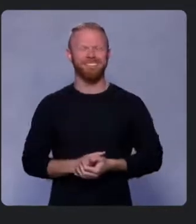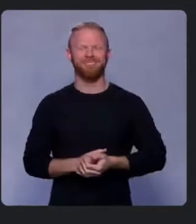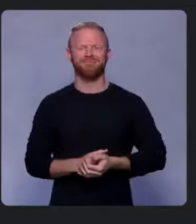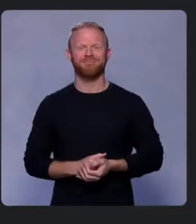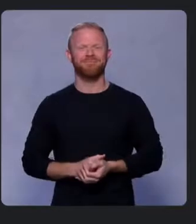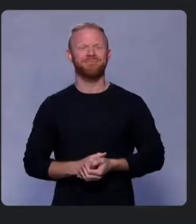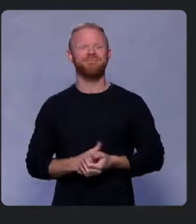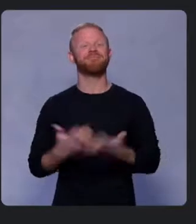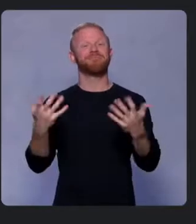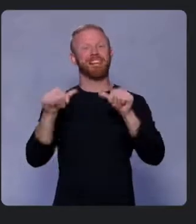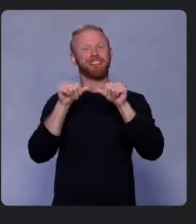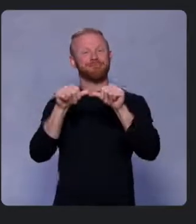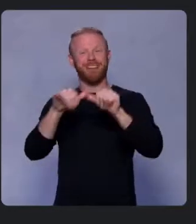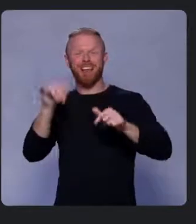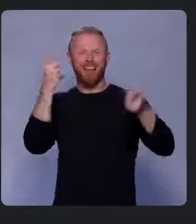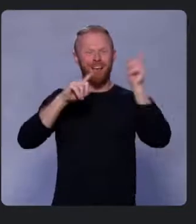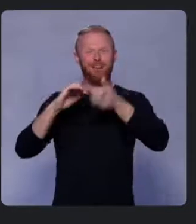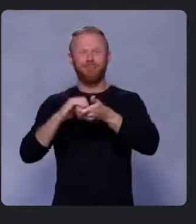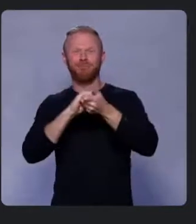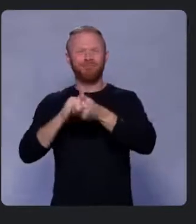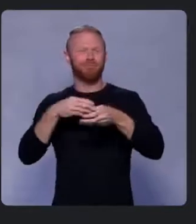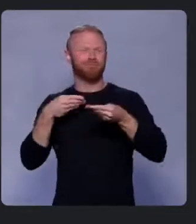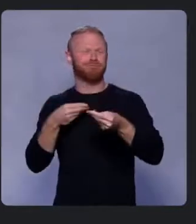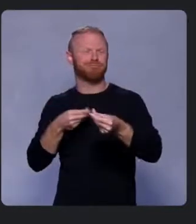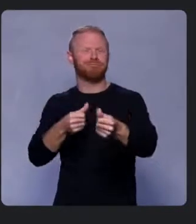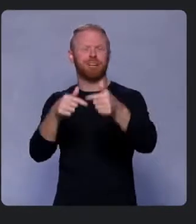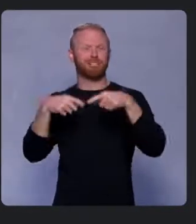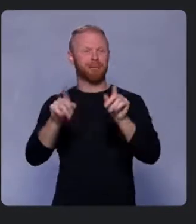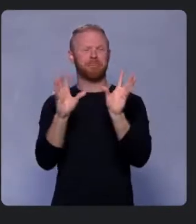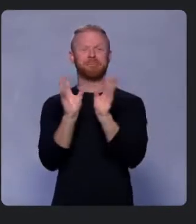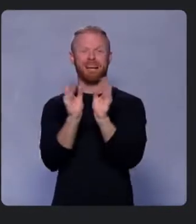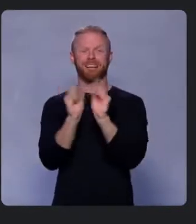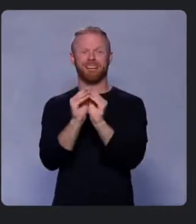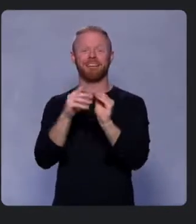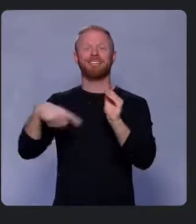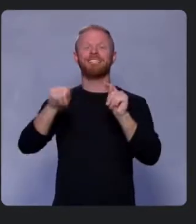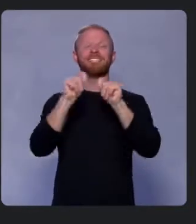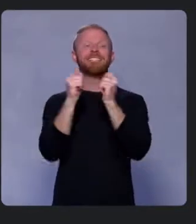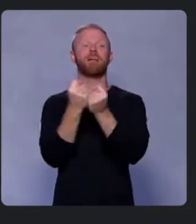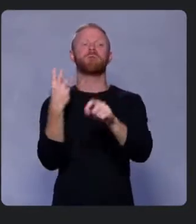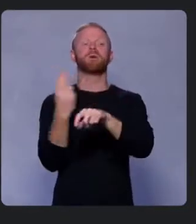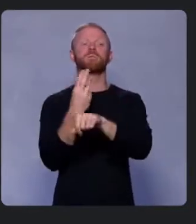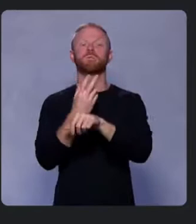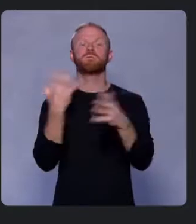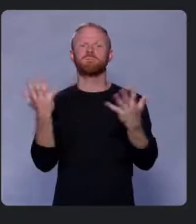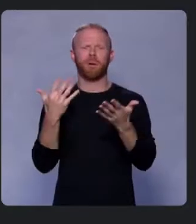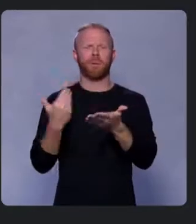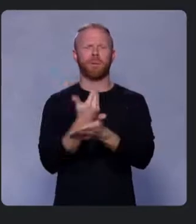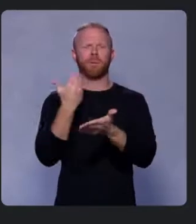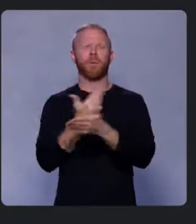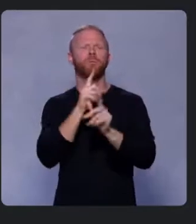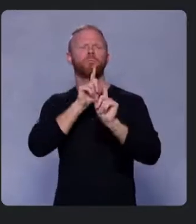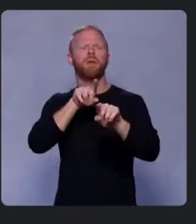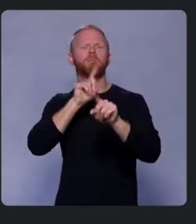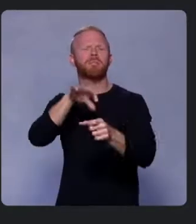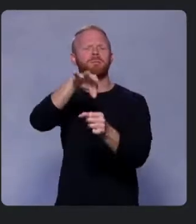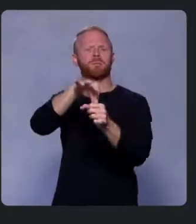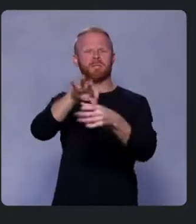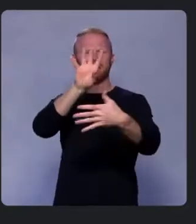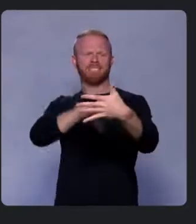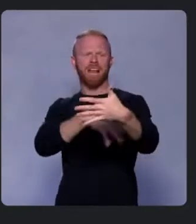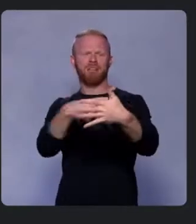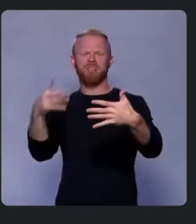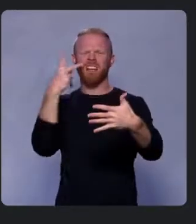And to keep that collaboration flowing in the meeting, the team used the new responsive voting table to see which ideas for the